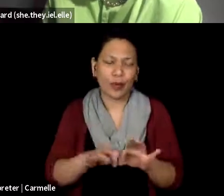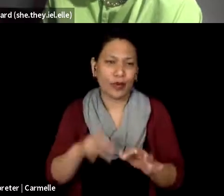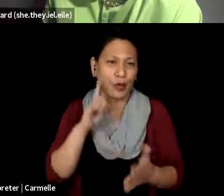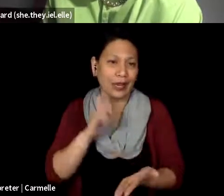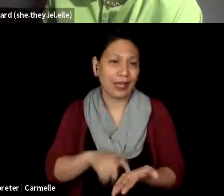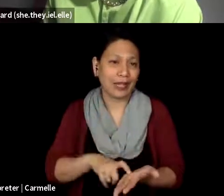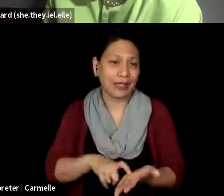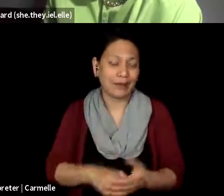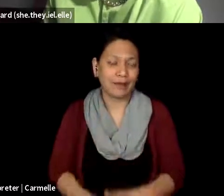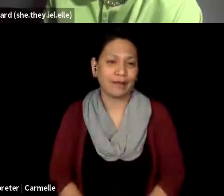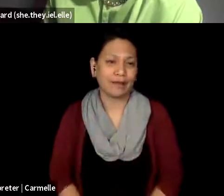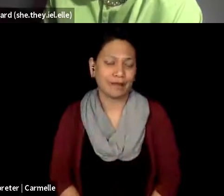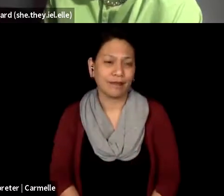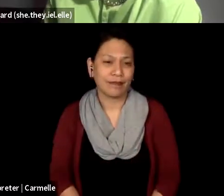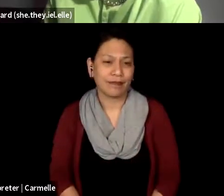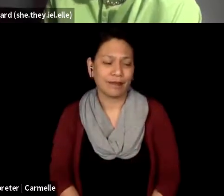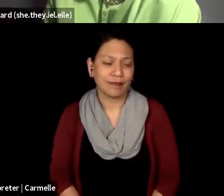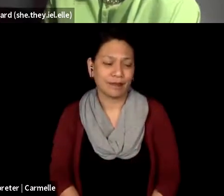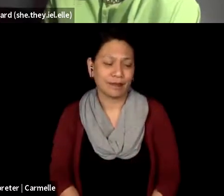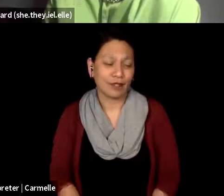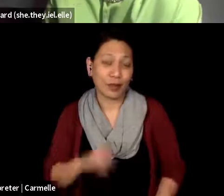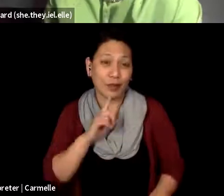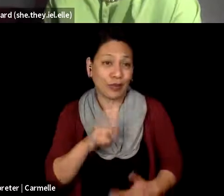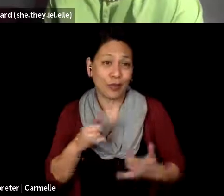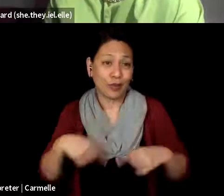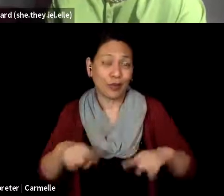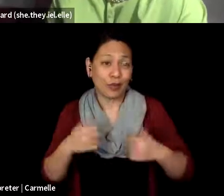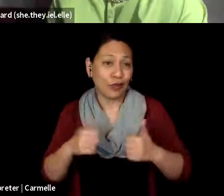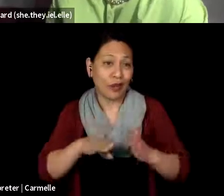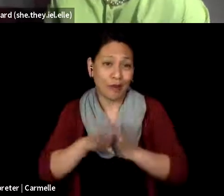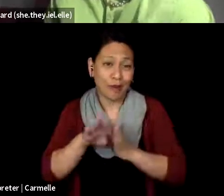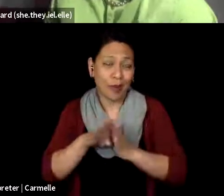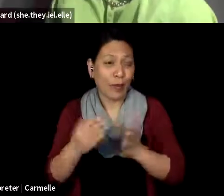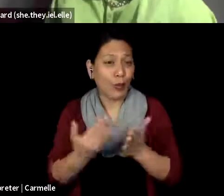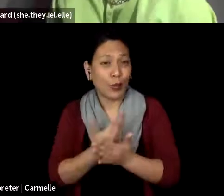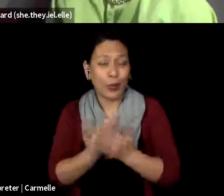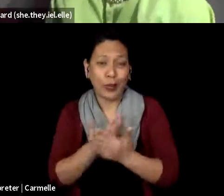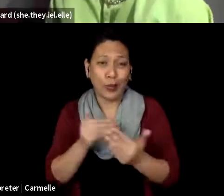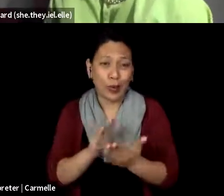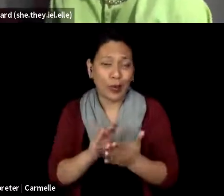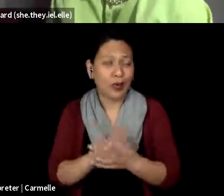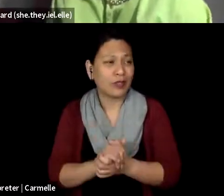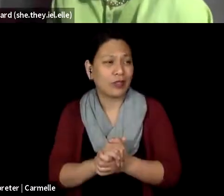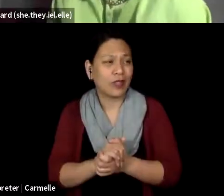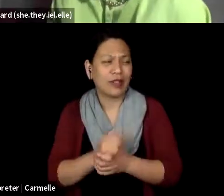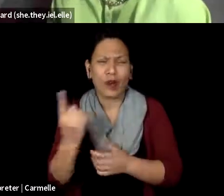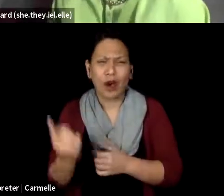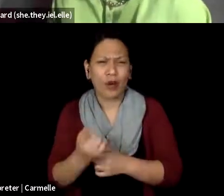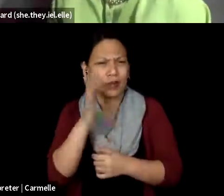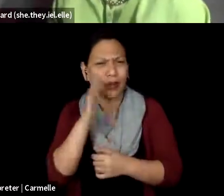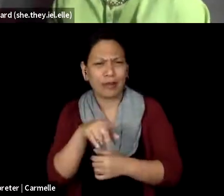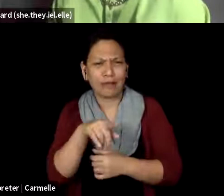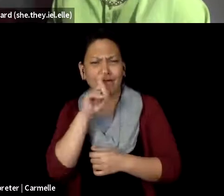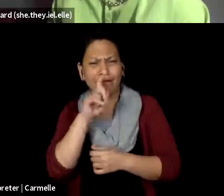we're trying to build something new, right? And within that, there's always going to be questions and